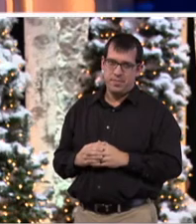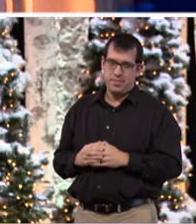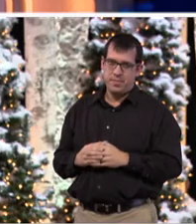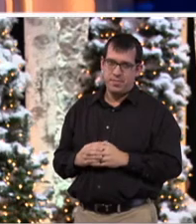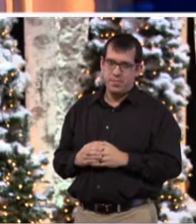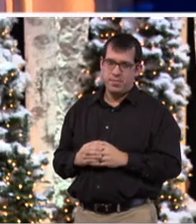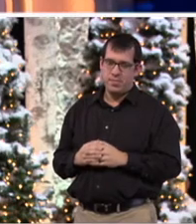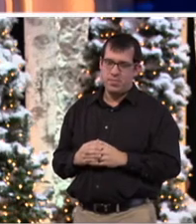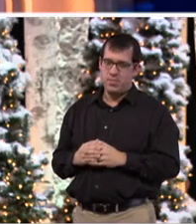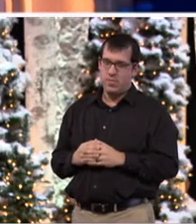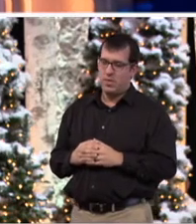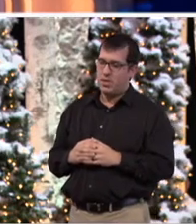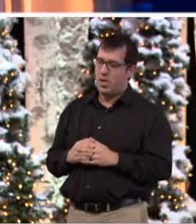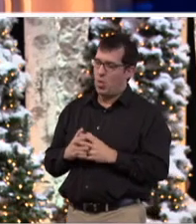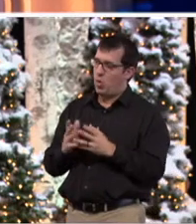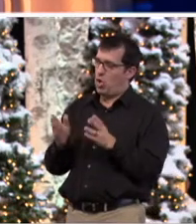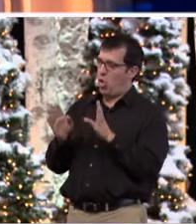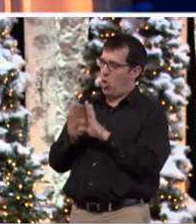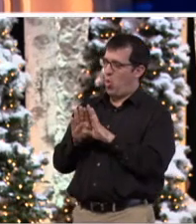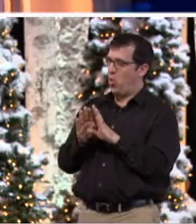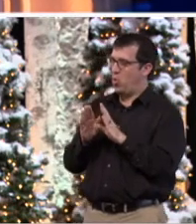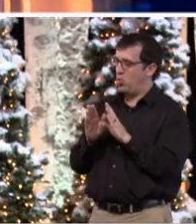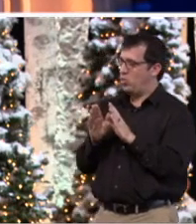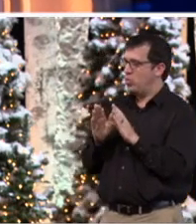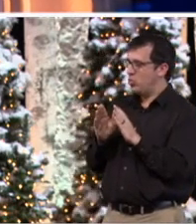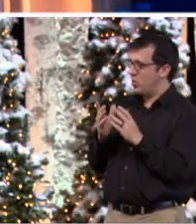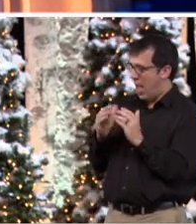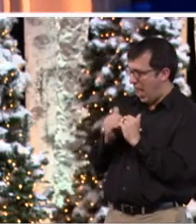I want to close by praying for you.